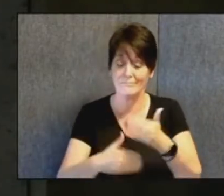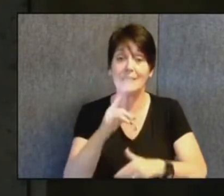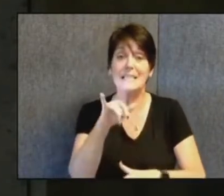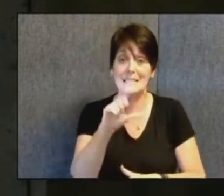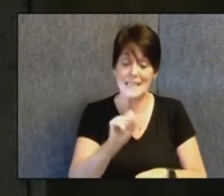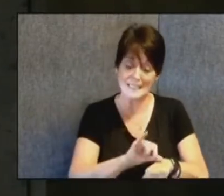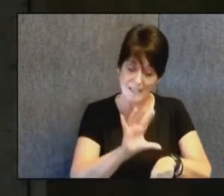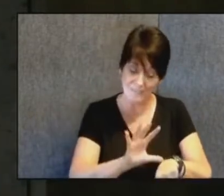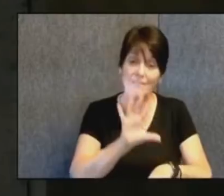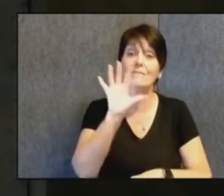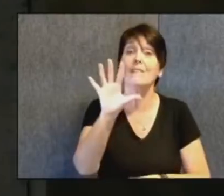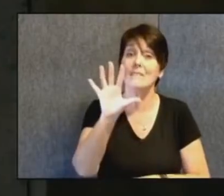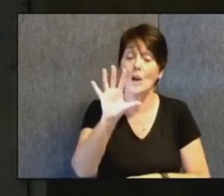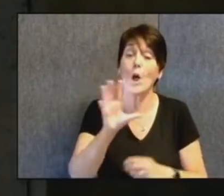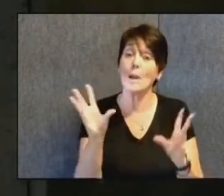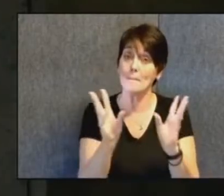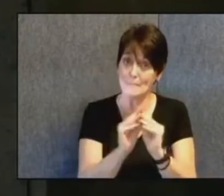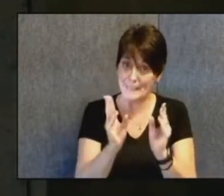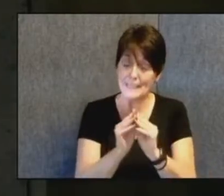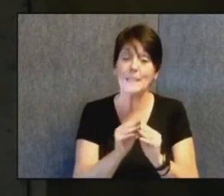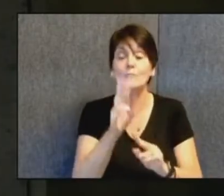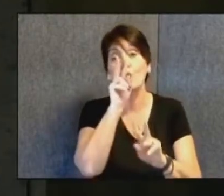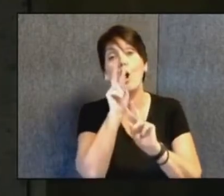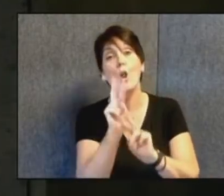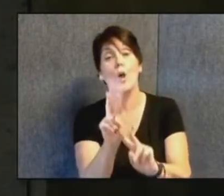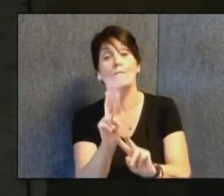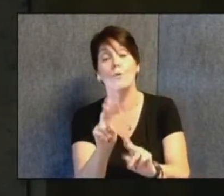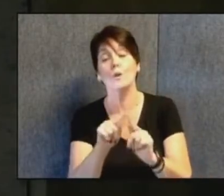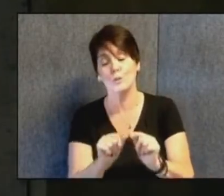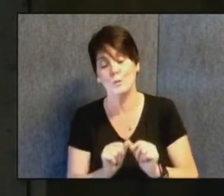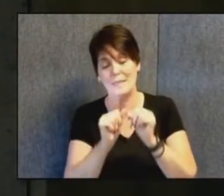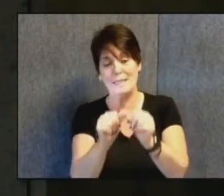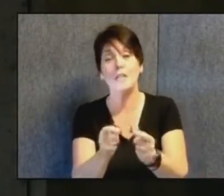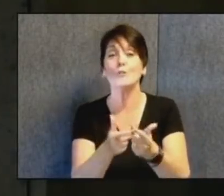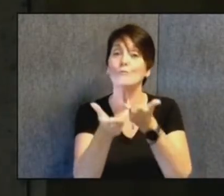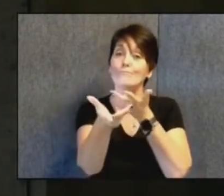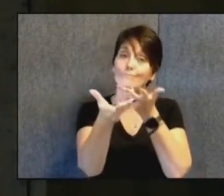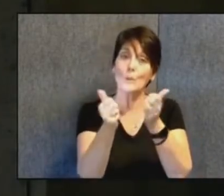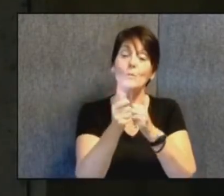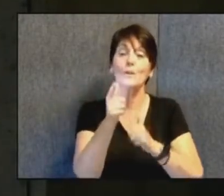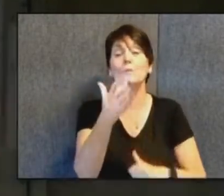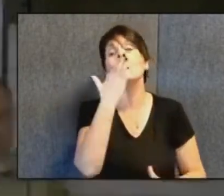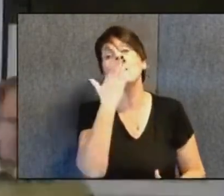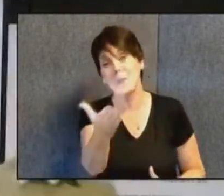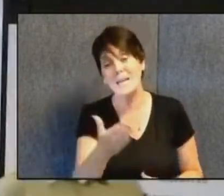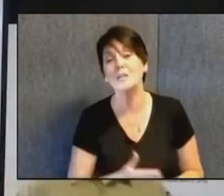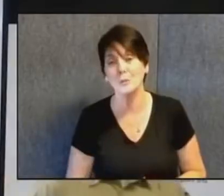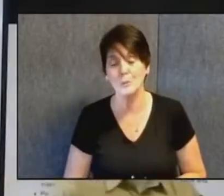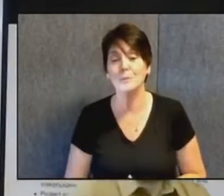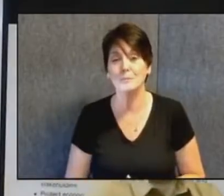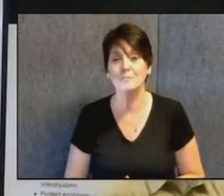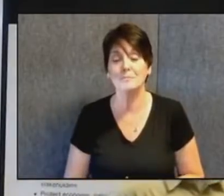at the 5 o'clock calls, the 5 o'clock meetings, and look forward to continuing to interact with you. Thanks.